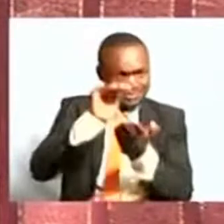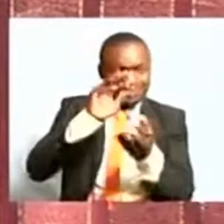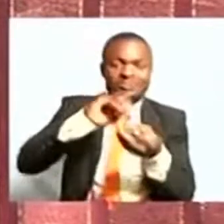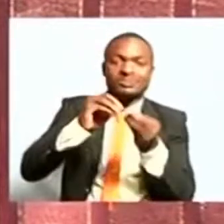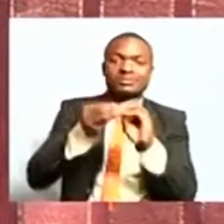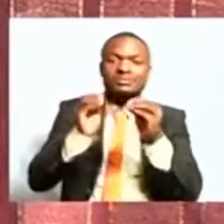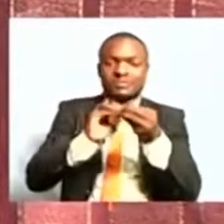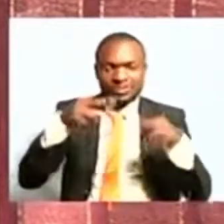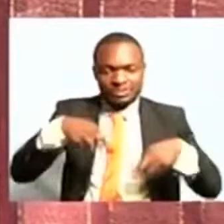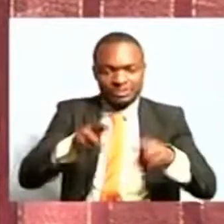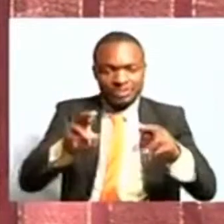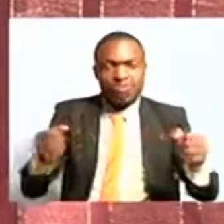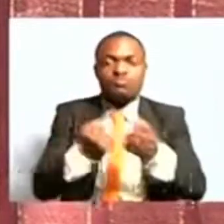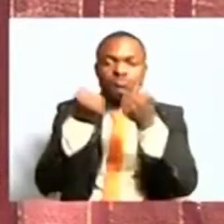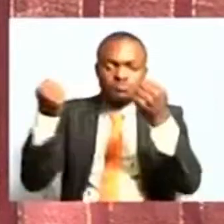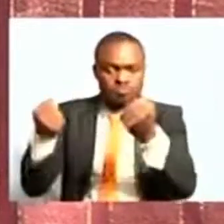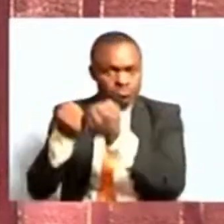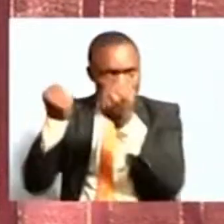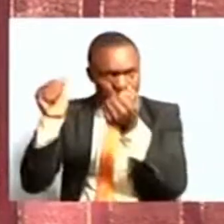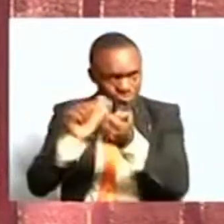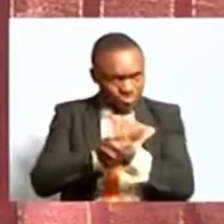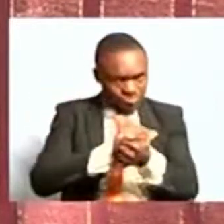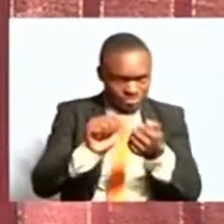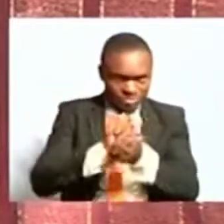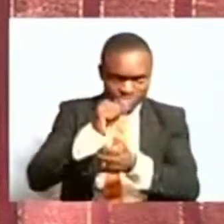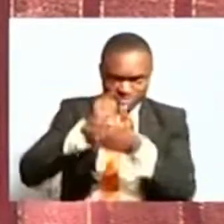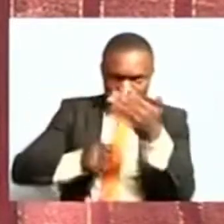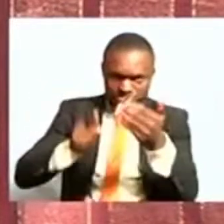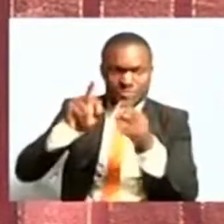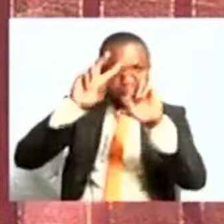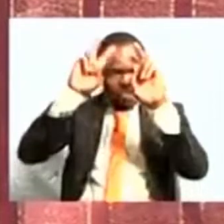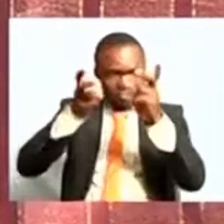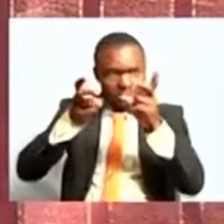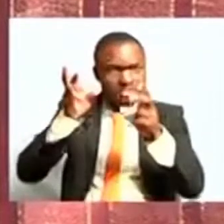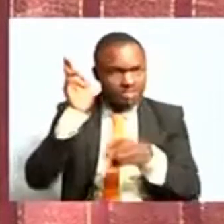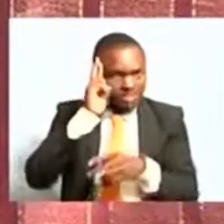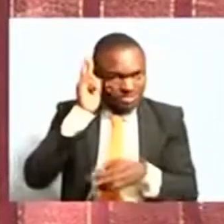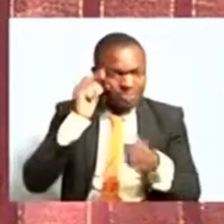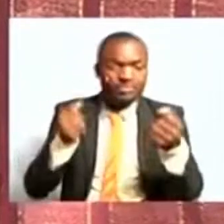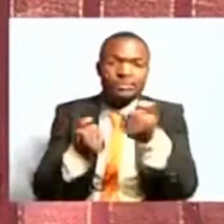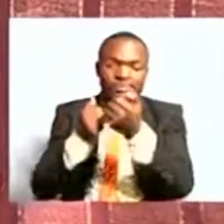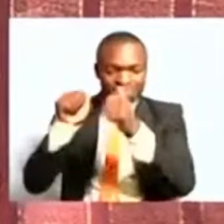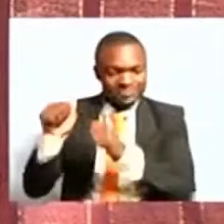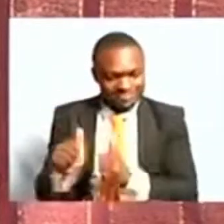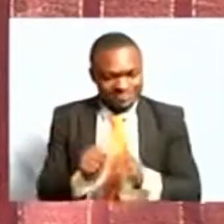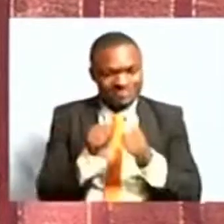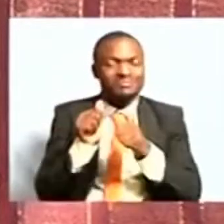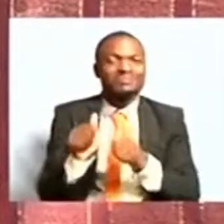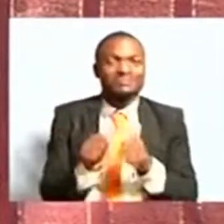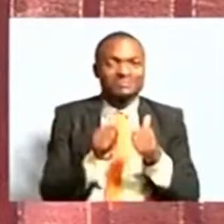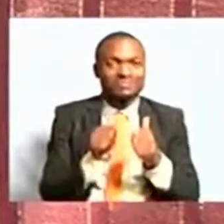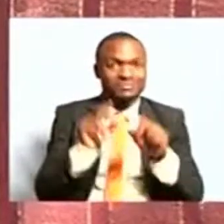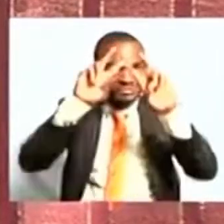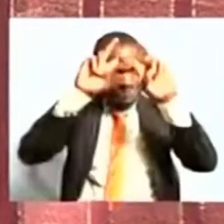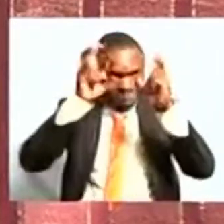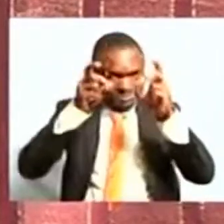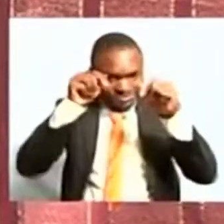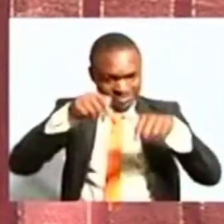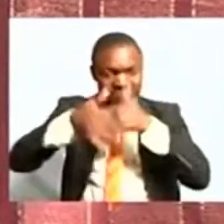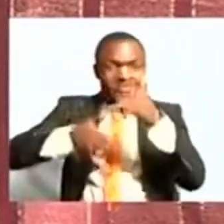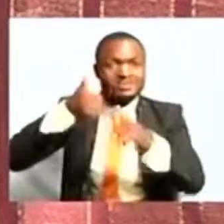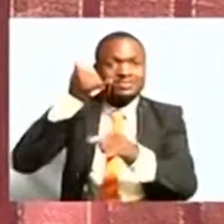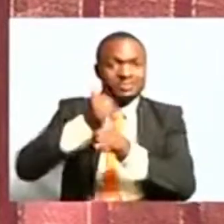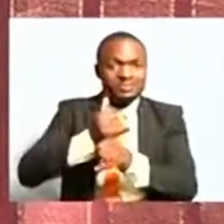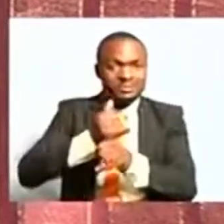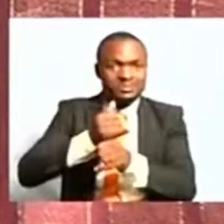of road traffic crashes. So that is the slogan: remember, support, and act. And the theme this year